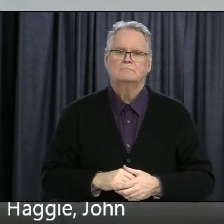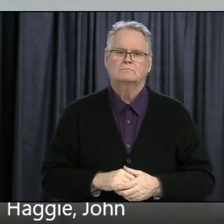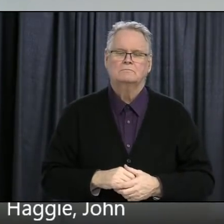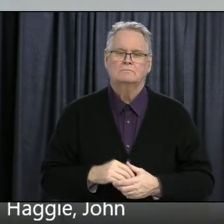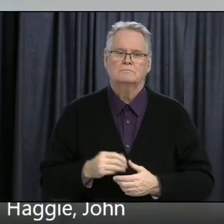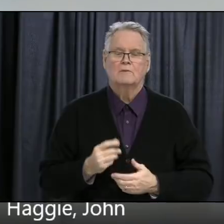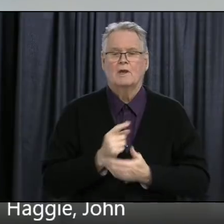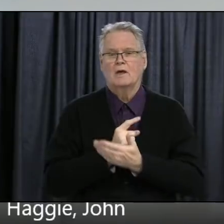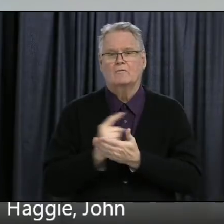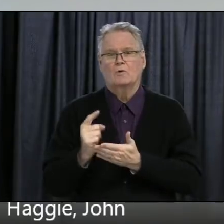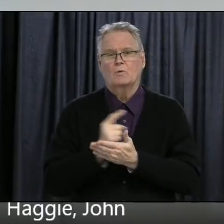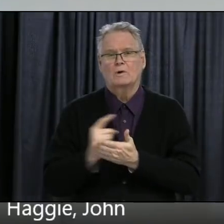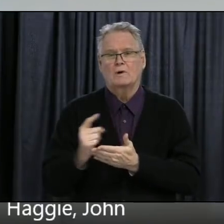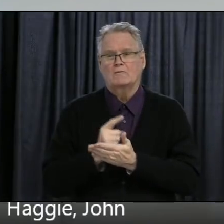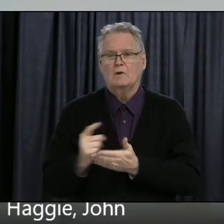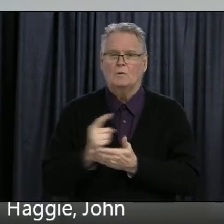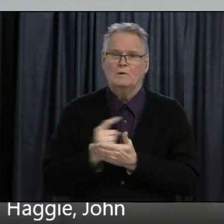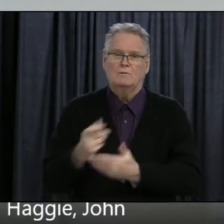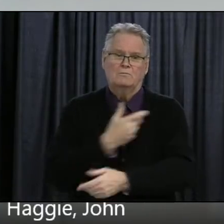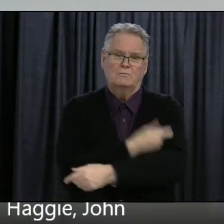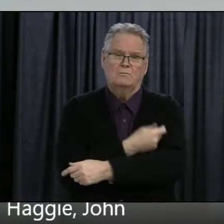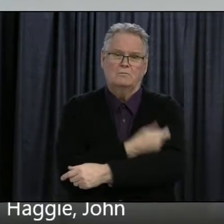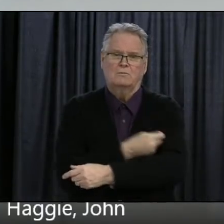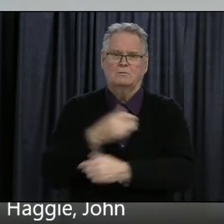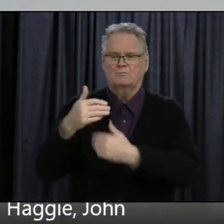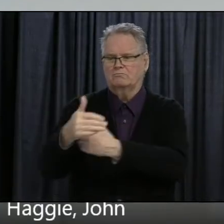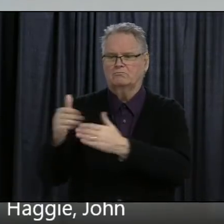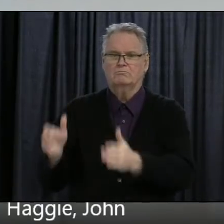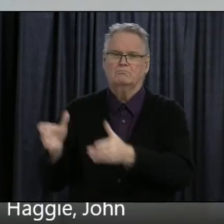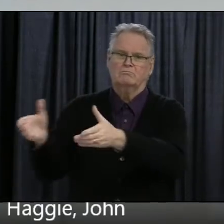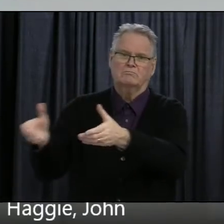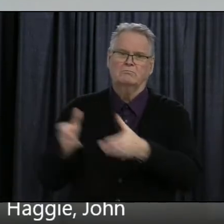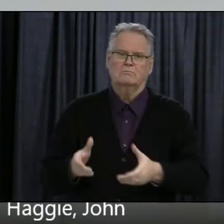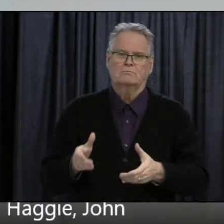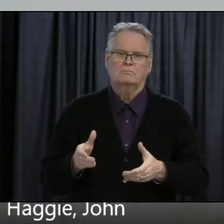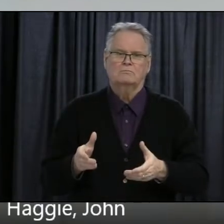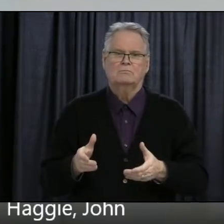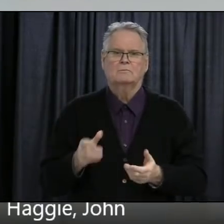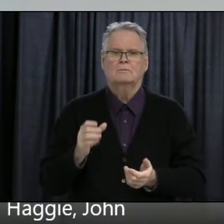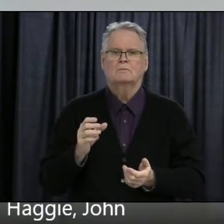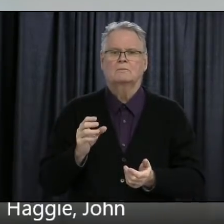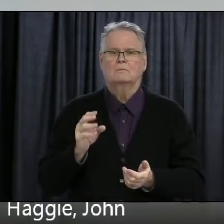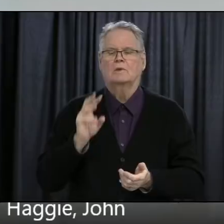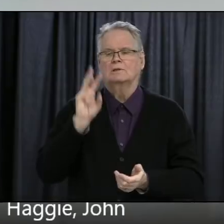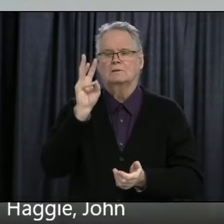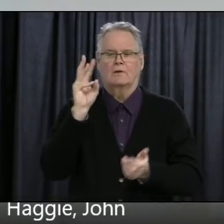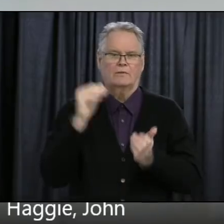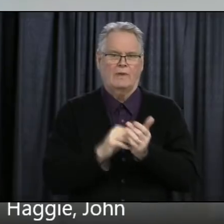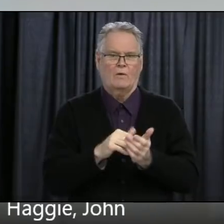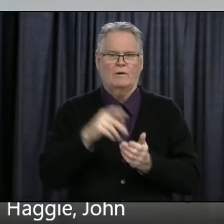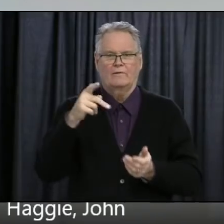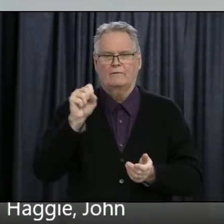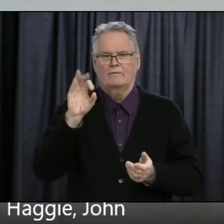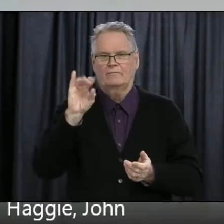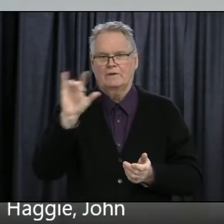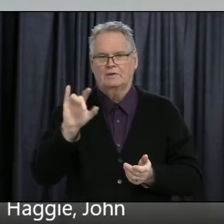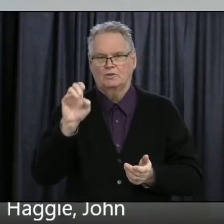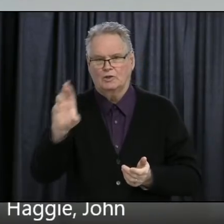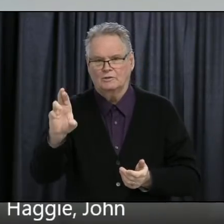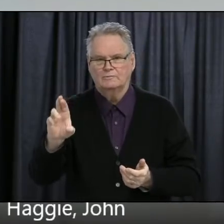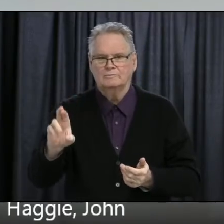of Pfizer. There will be some Moderna coming towards the beginning of next week, and then we